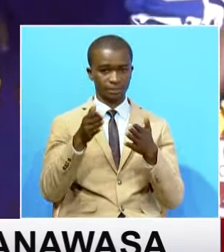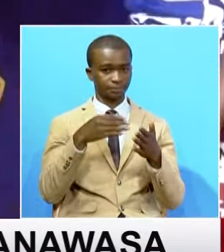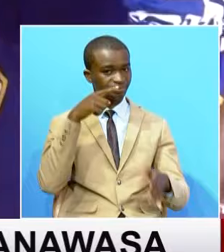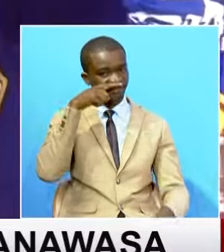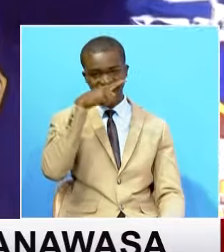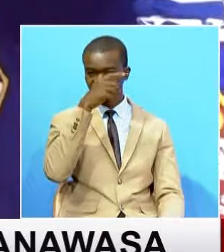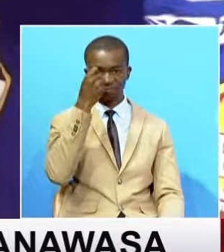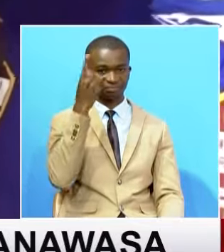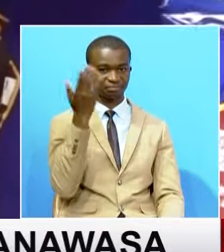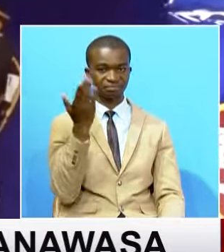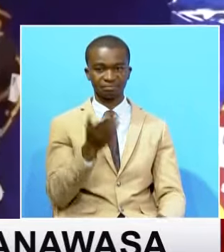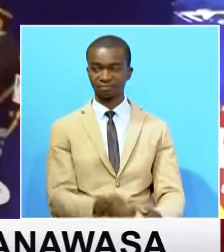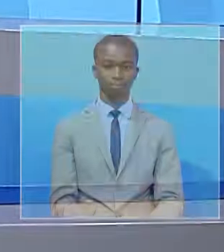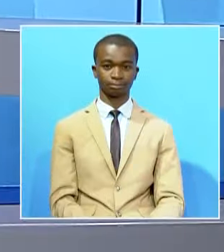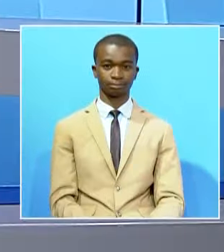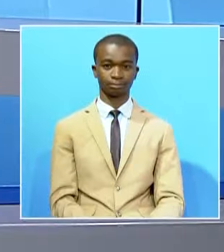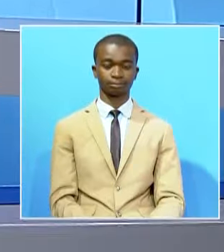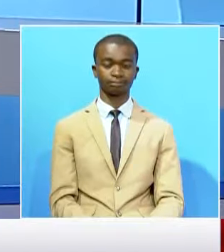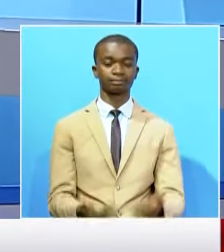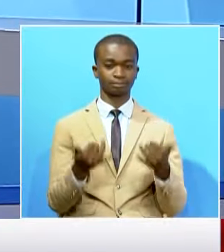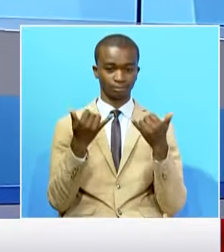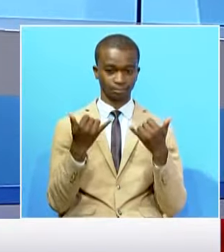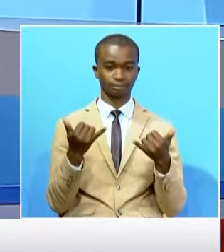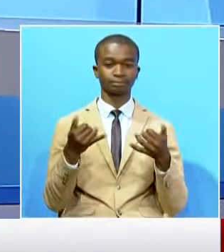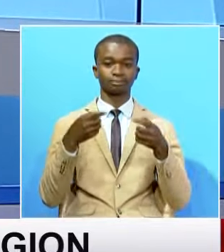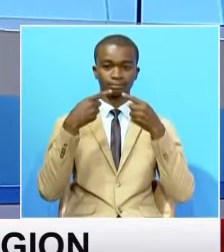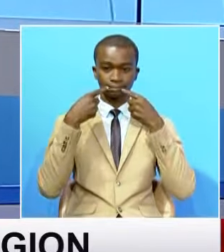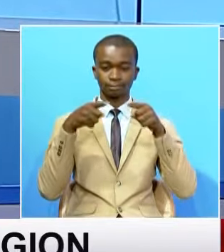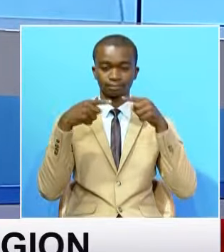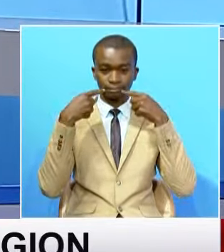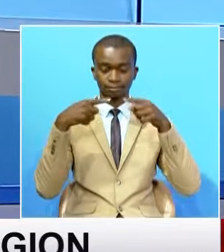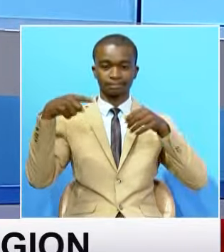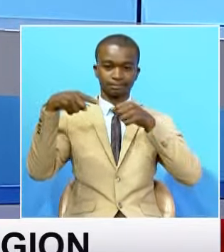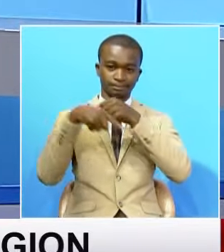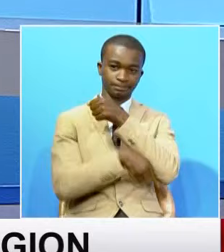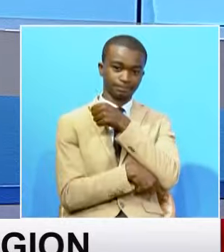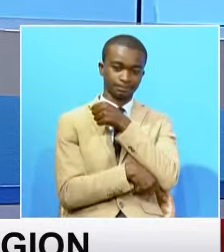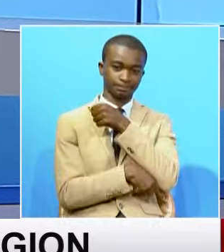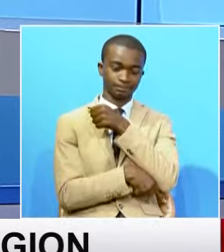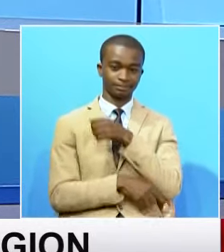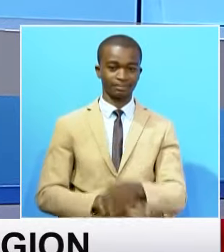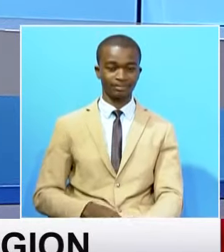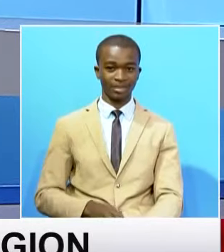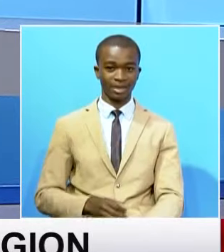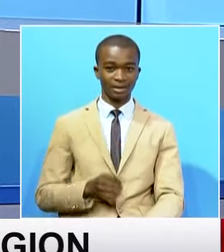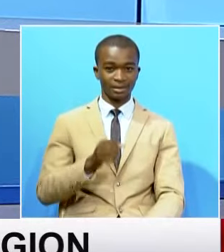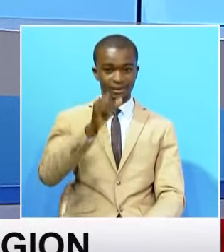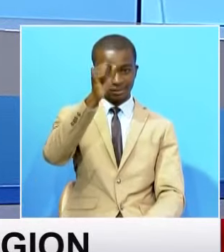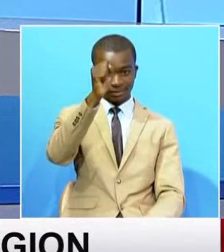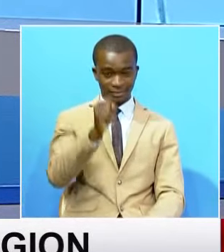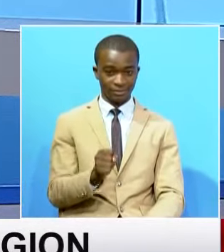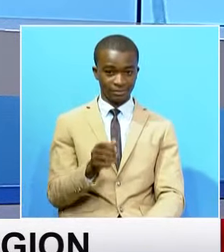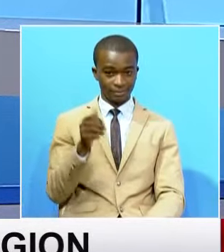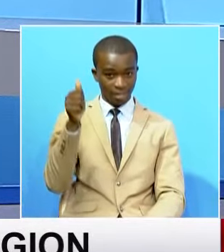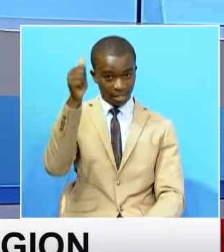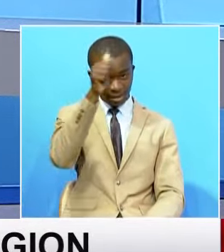First Lady, Maureen Mwanawasa. And now the news in details. President Hakainde Hichilema has